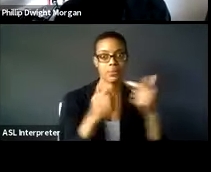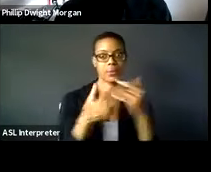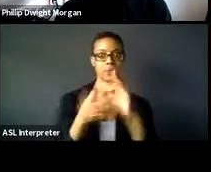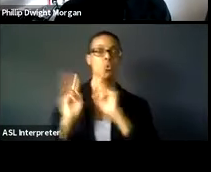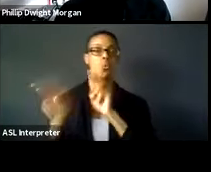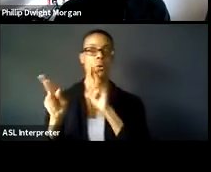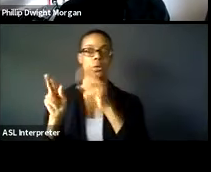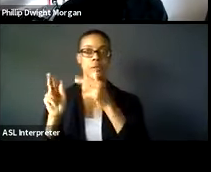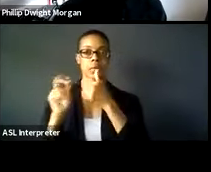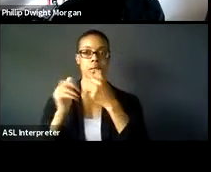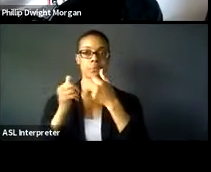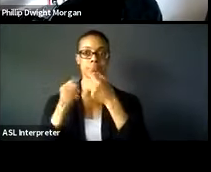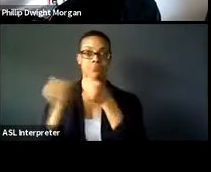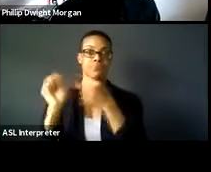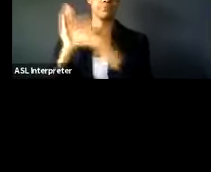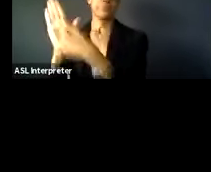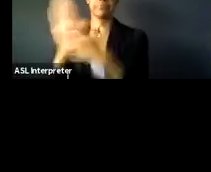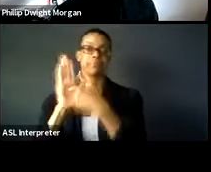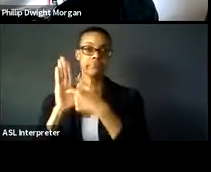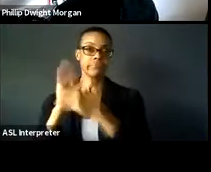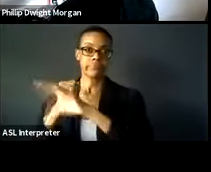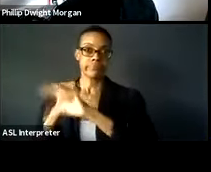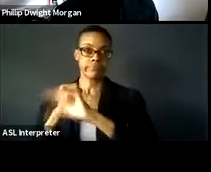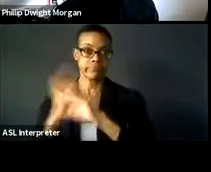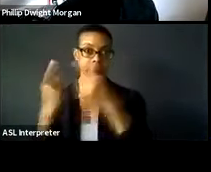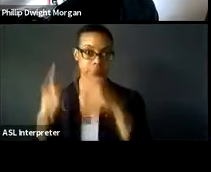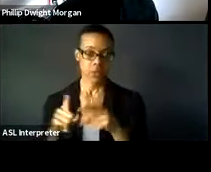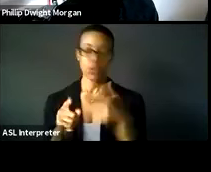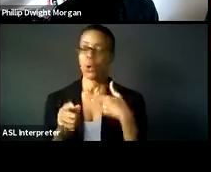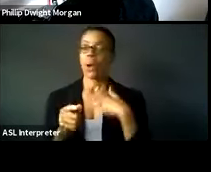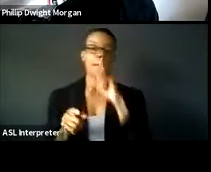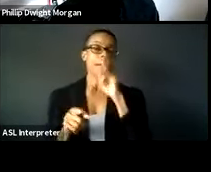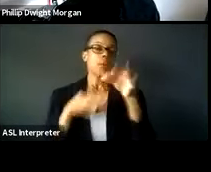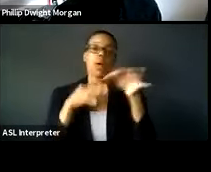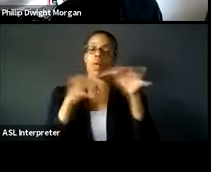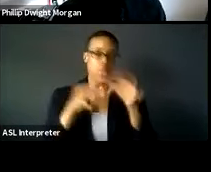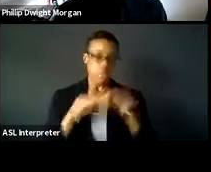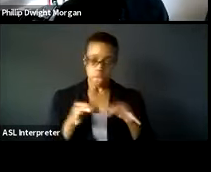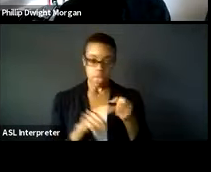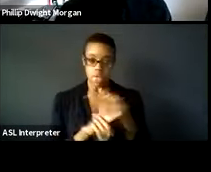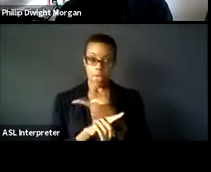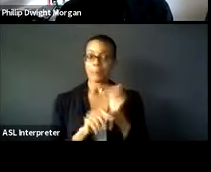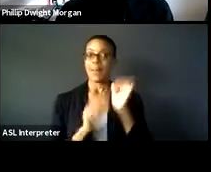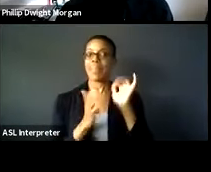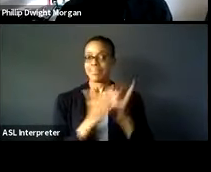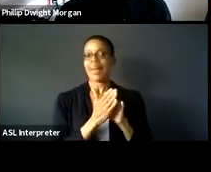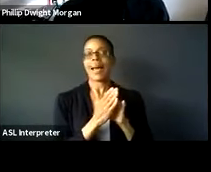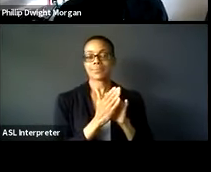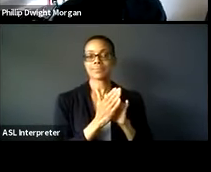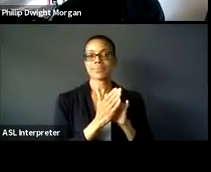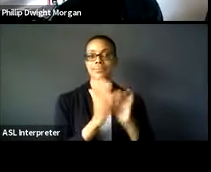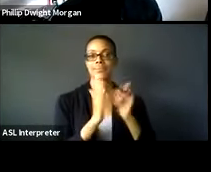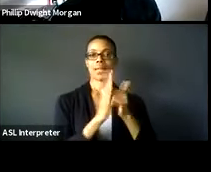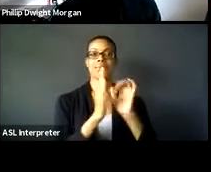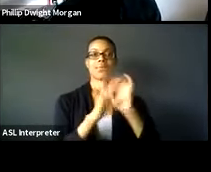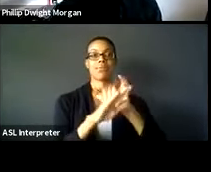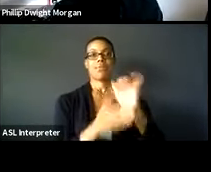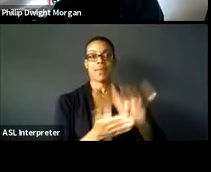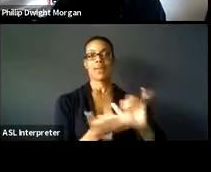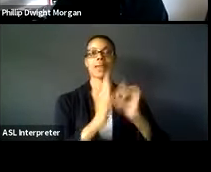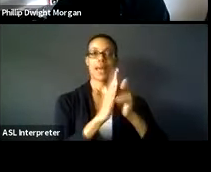time explaining that story, but that's what instigated the group, and that's where the work has led us through the school year.